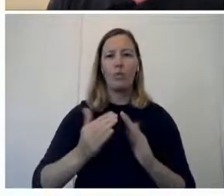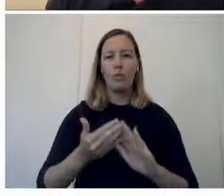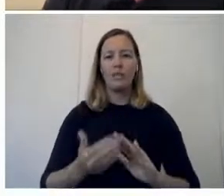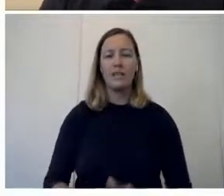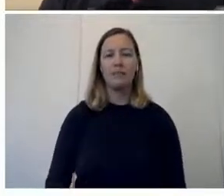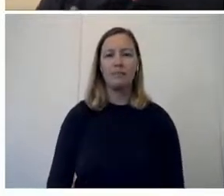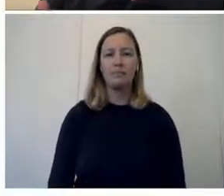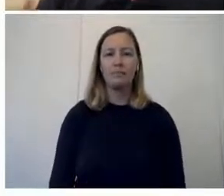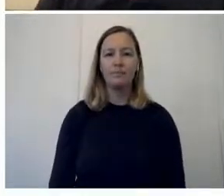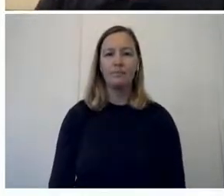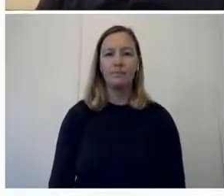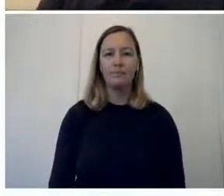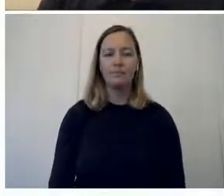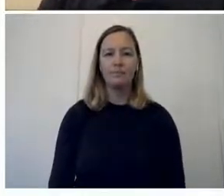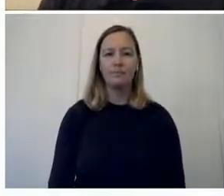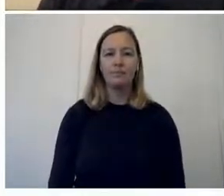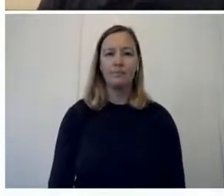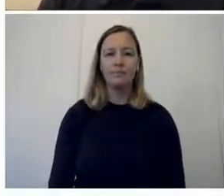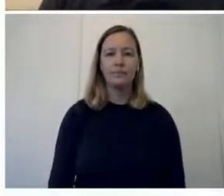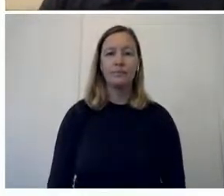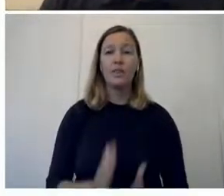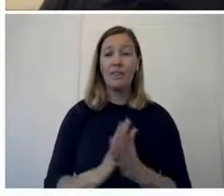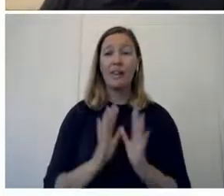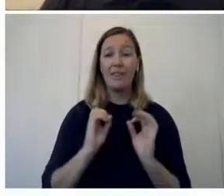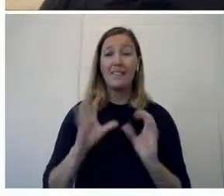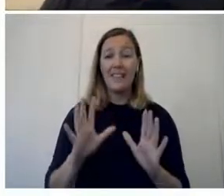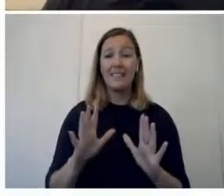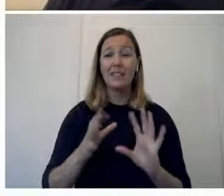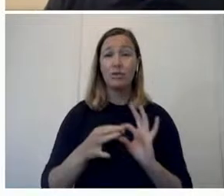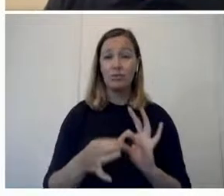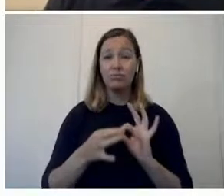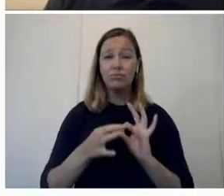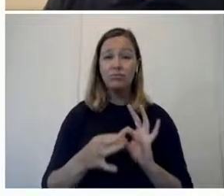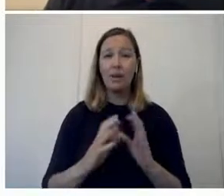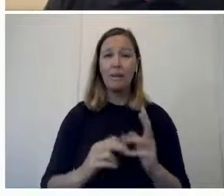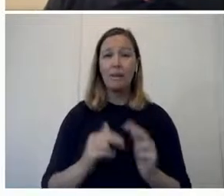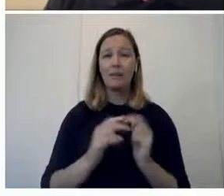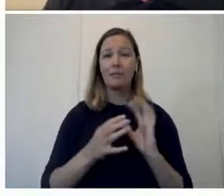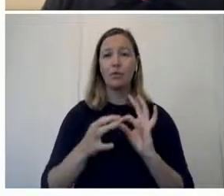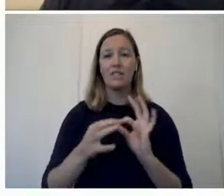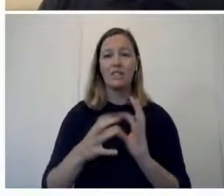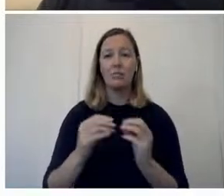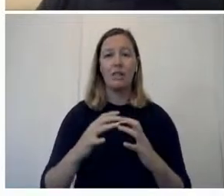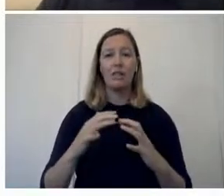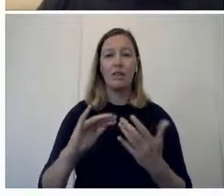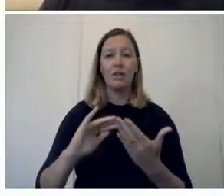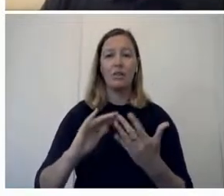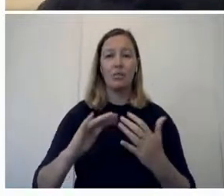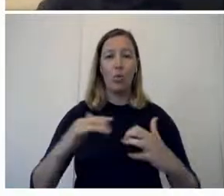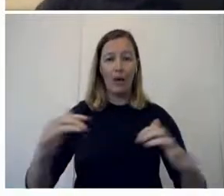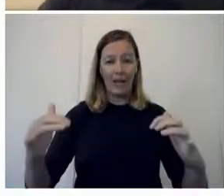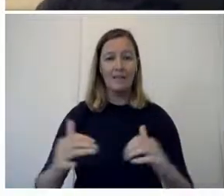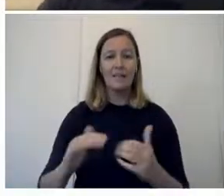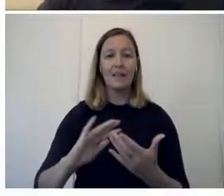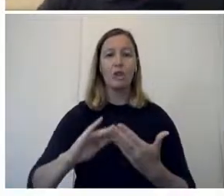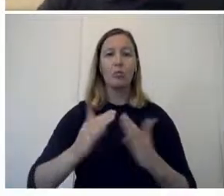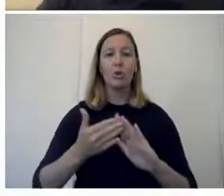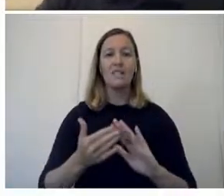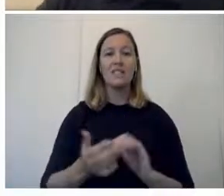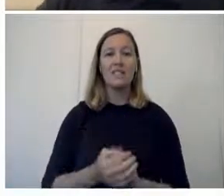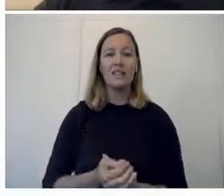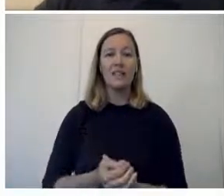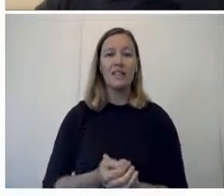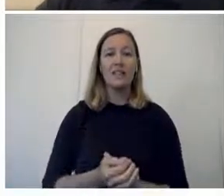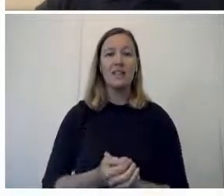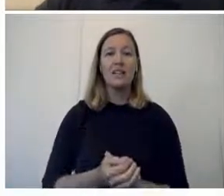It's just a fantastic thing to do. And if any of the data I'm going to share with you tonight helps anyone on the call